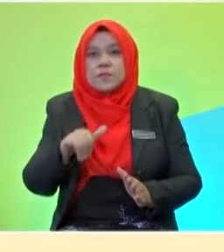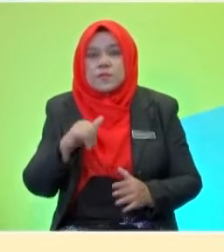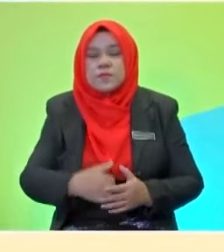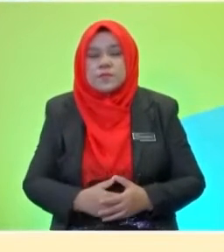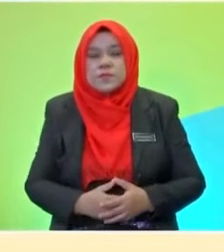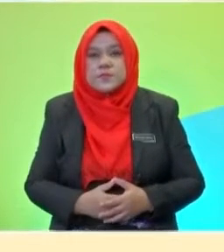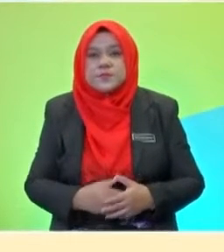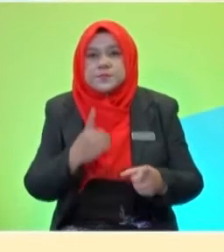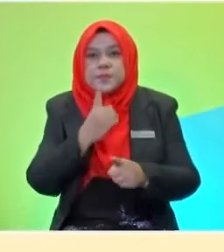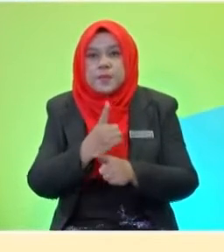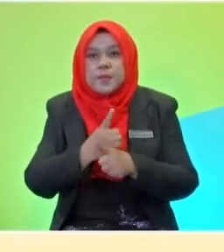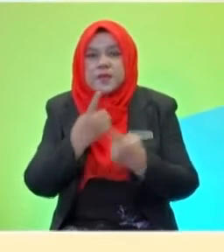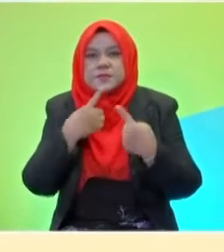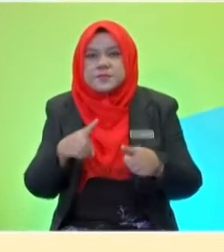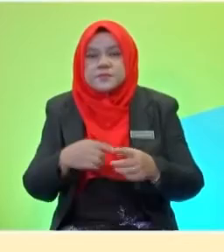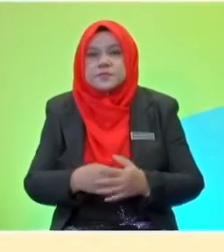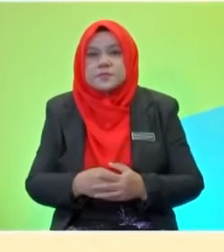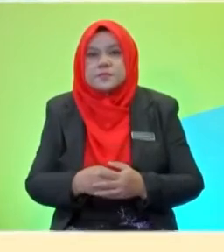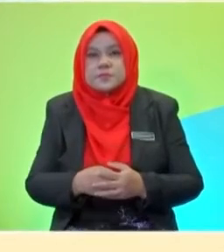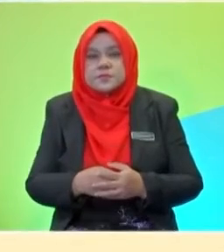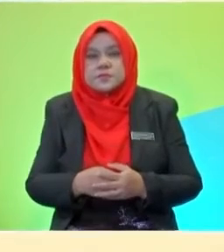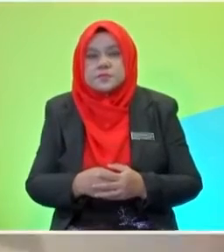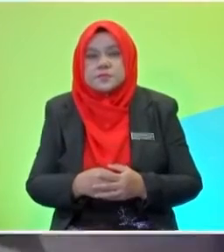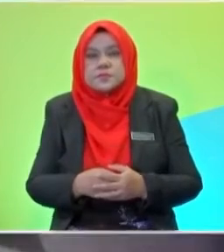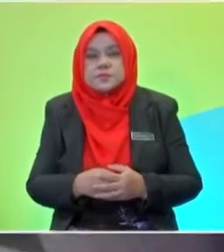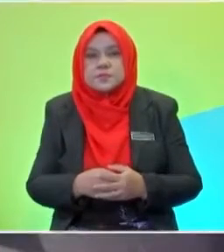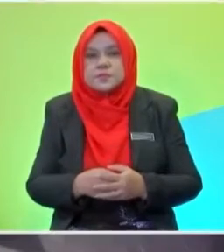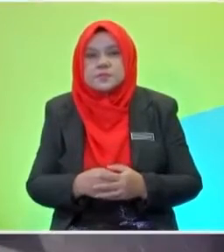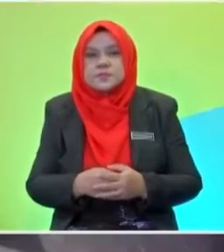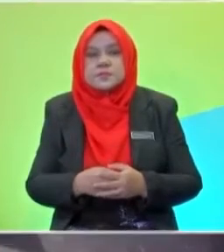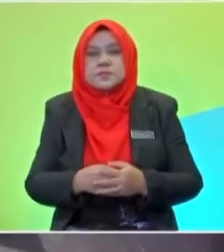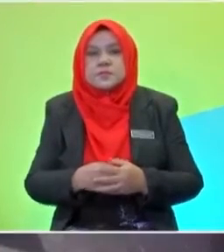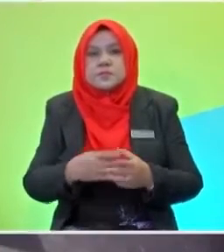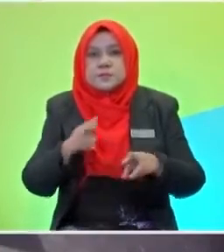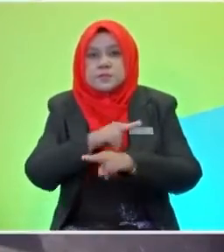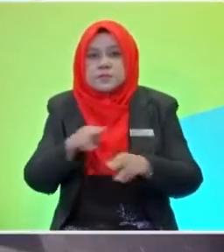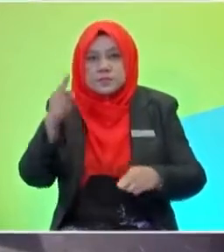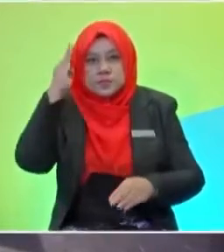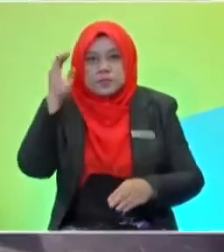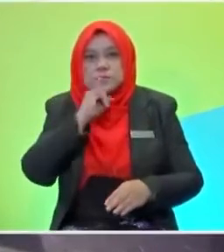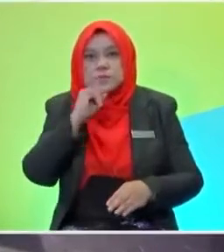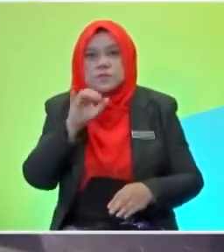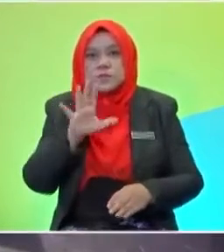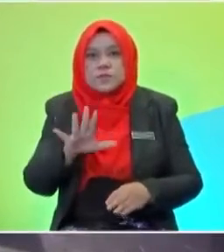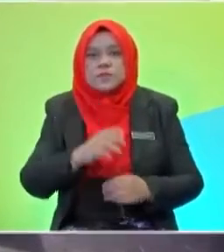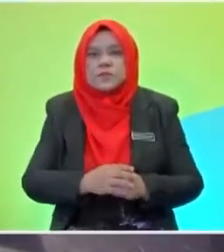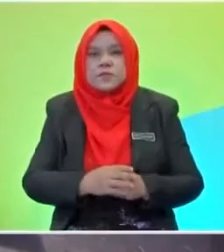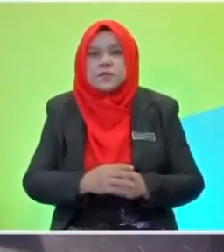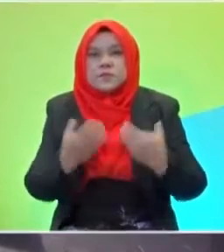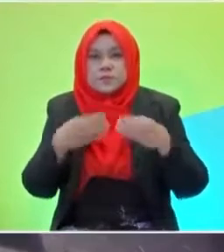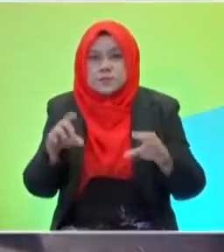you for the correct answer, Manoj. So the answer is correct. Okay. So the answer for the unknown is 5. So B okay, let's try five. One more question.